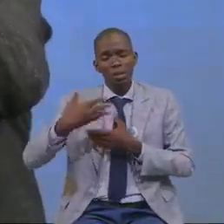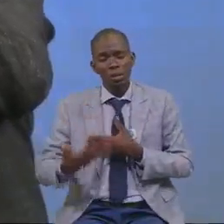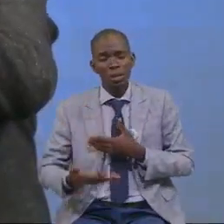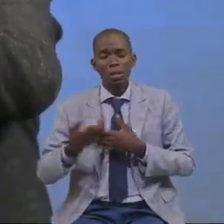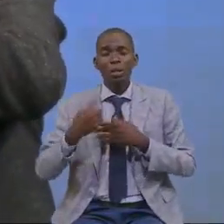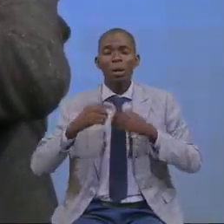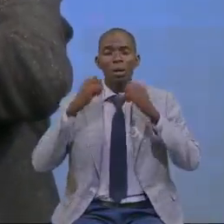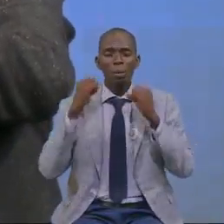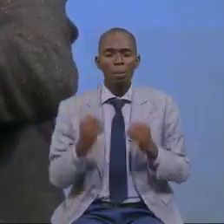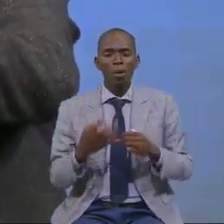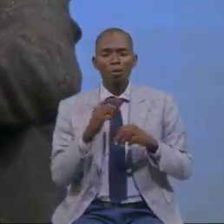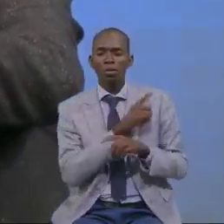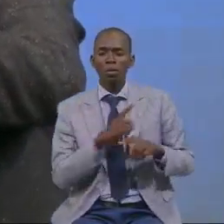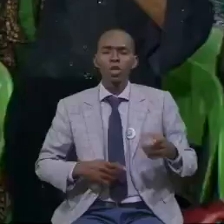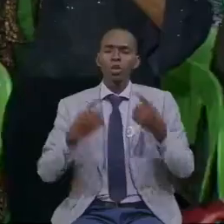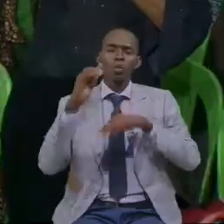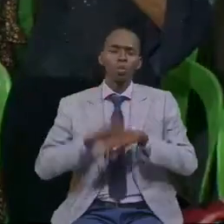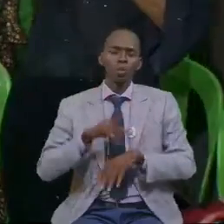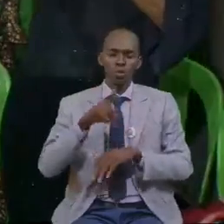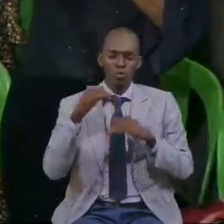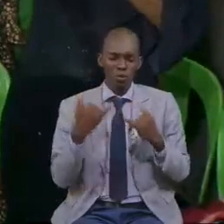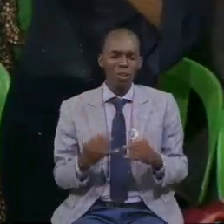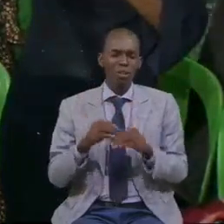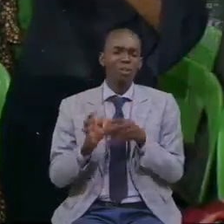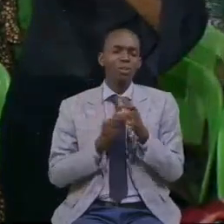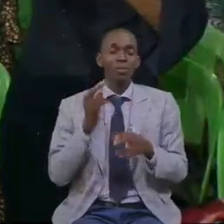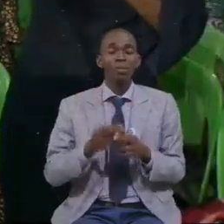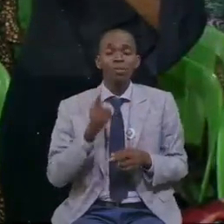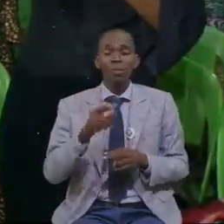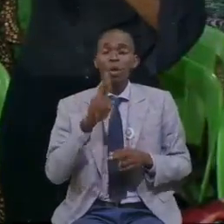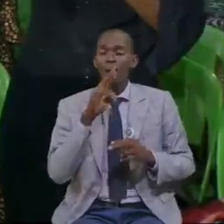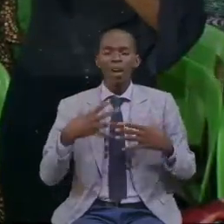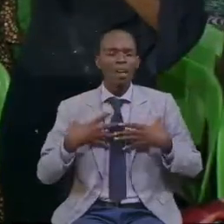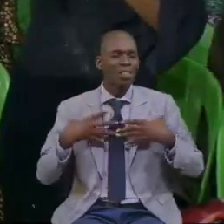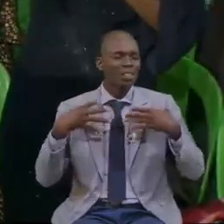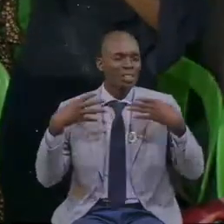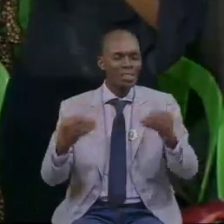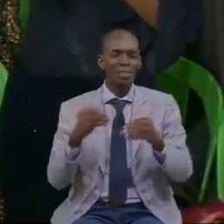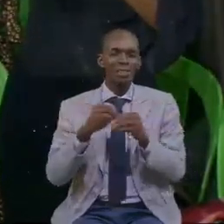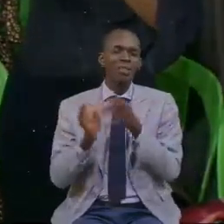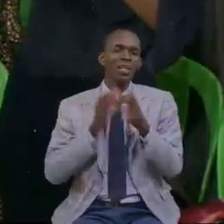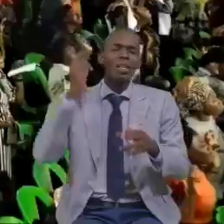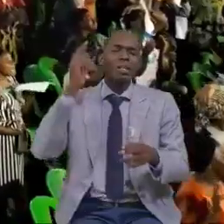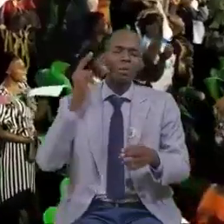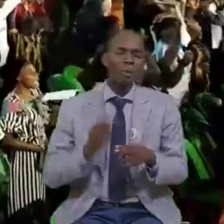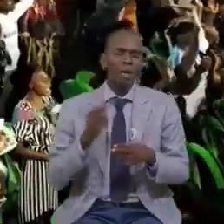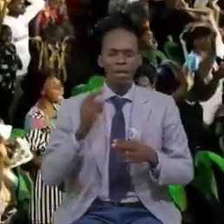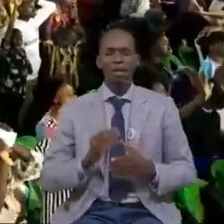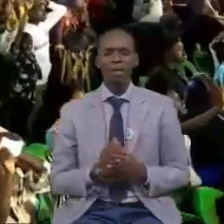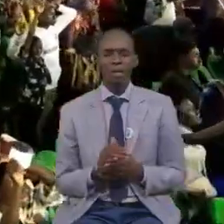power of the Lord comes upon you now. You are healed in Jesus' name.